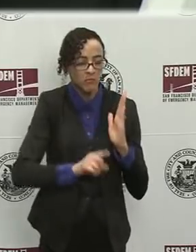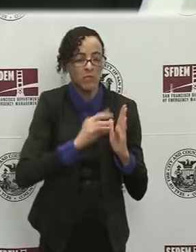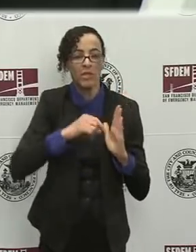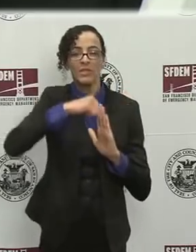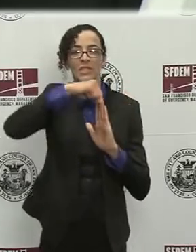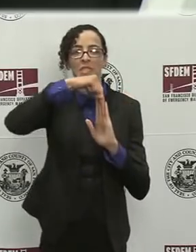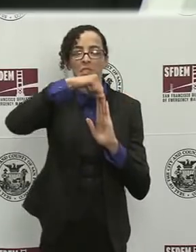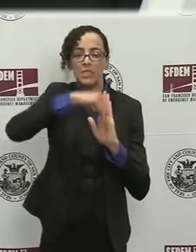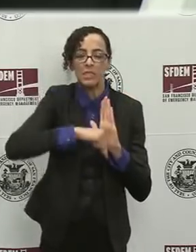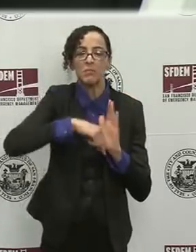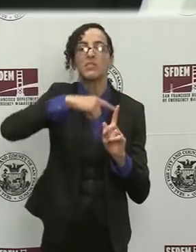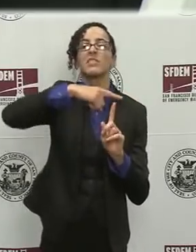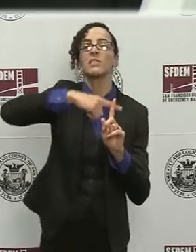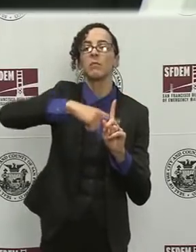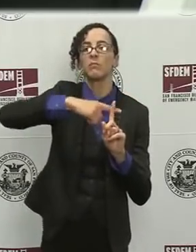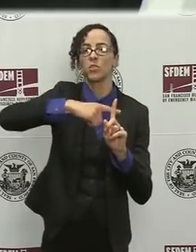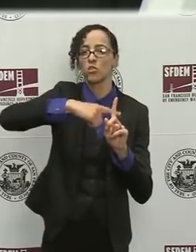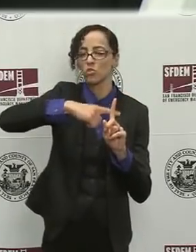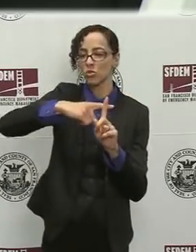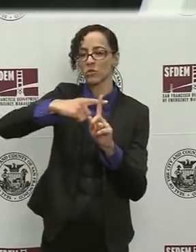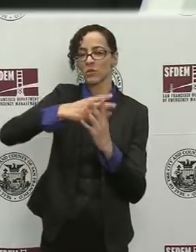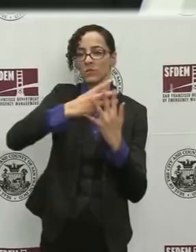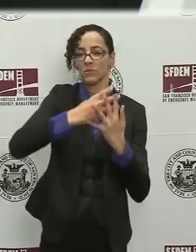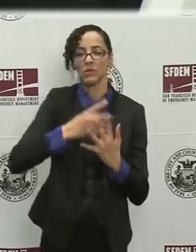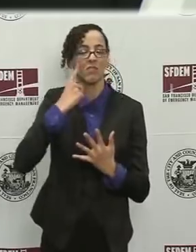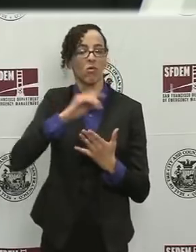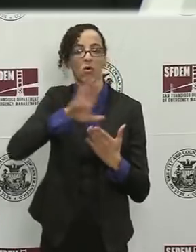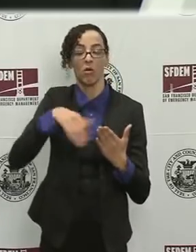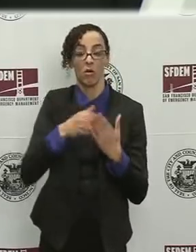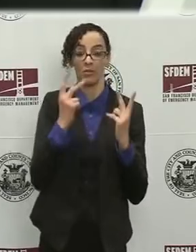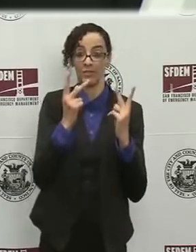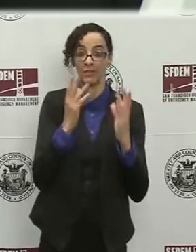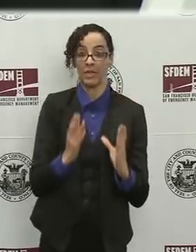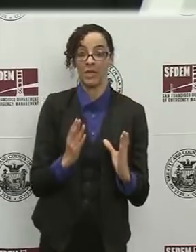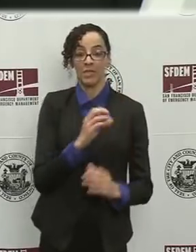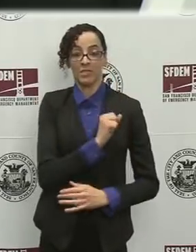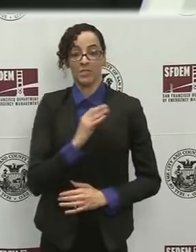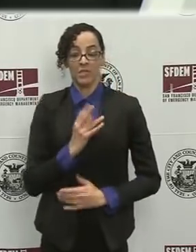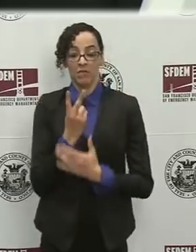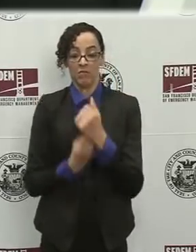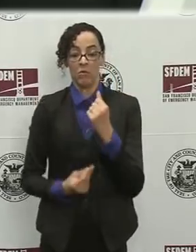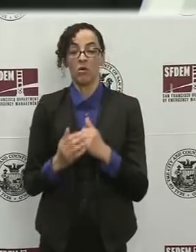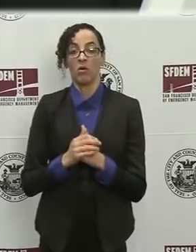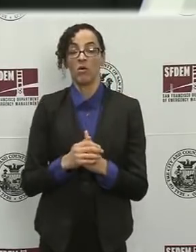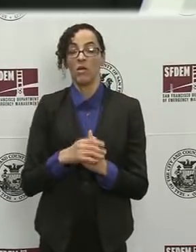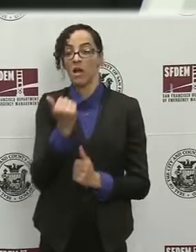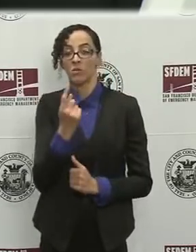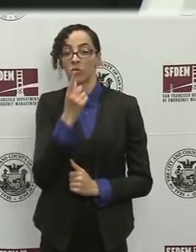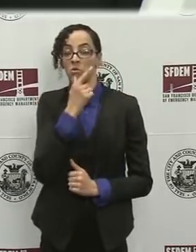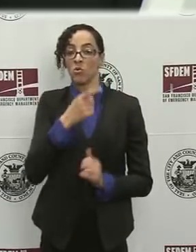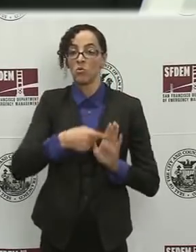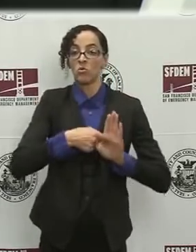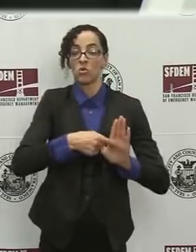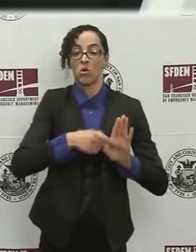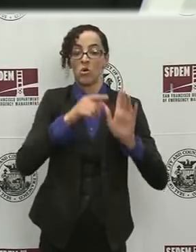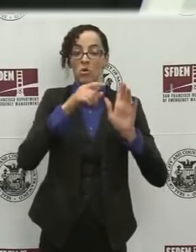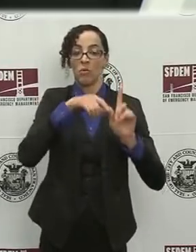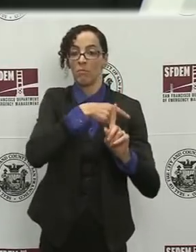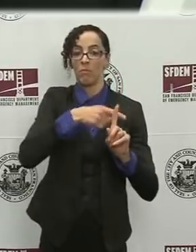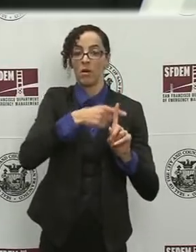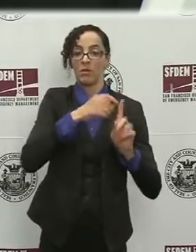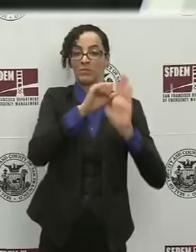and staff. Any guest demonstrating symptoms for COVID-19 will be tested and relocated to the